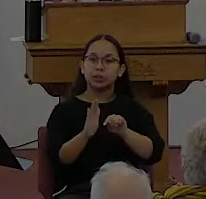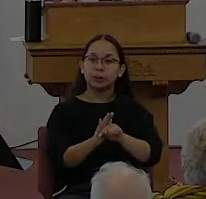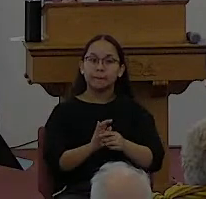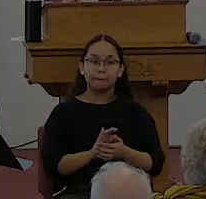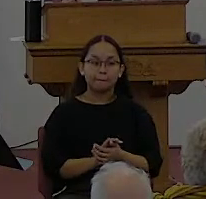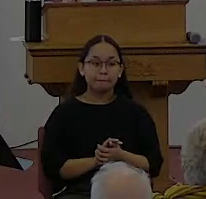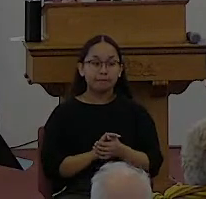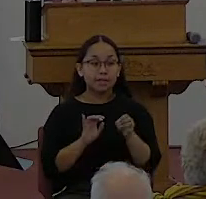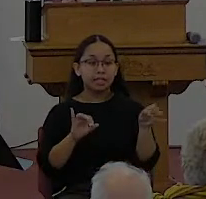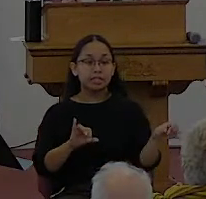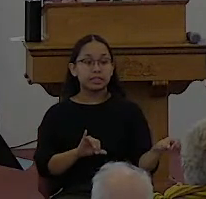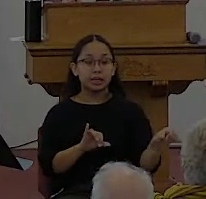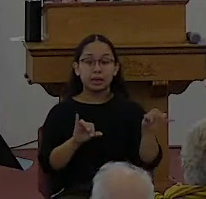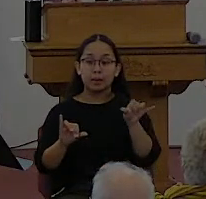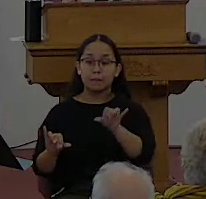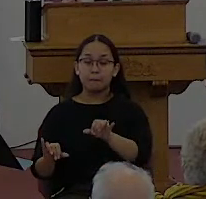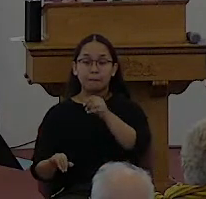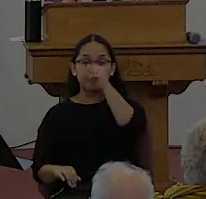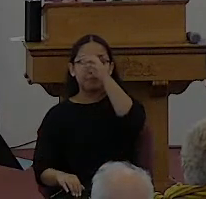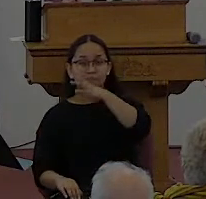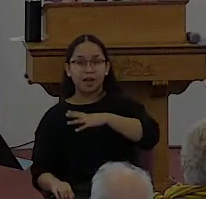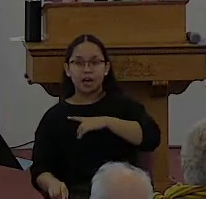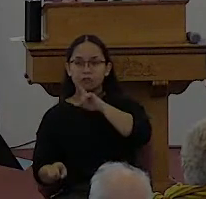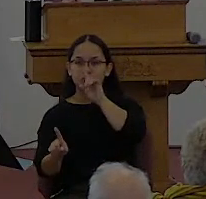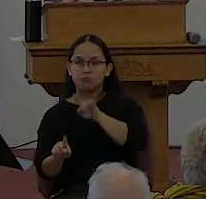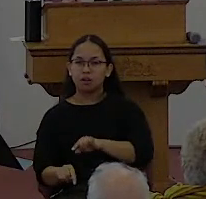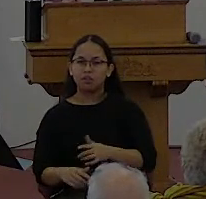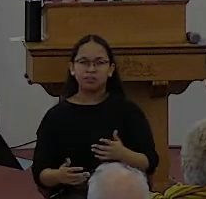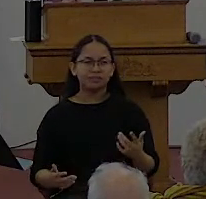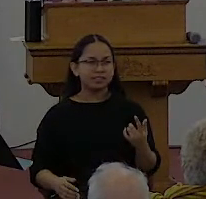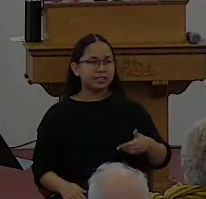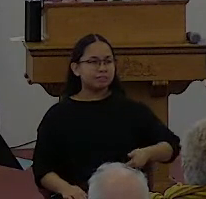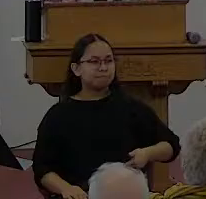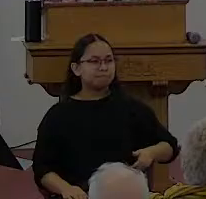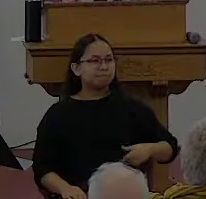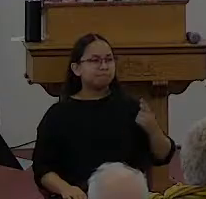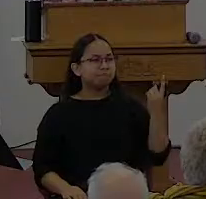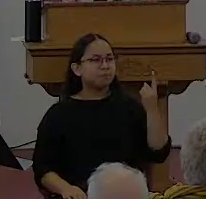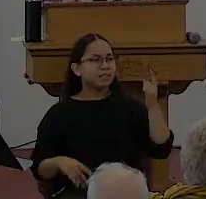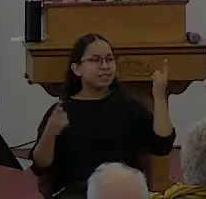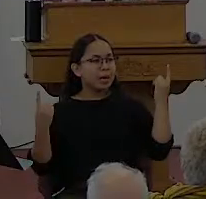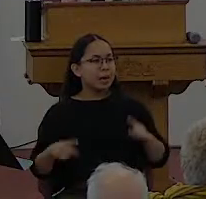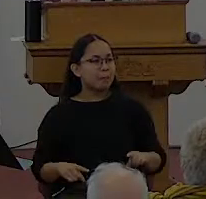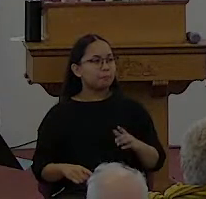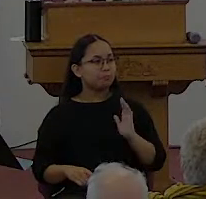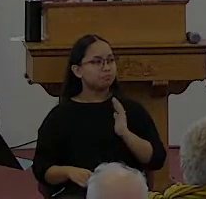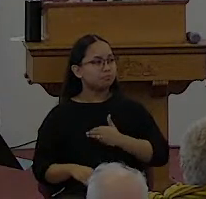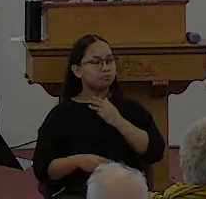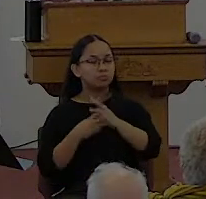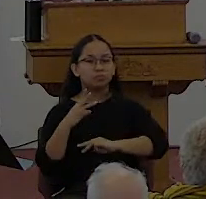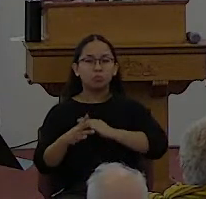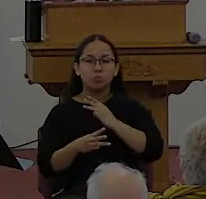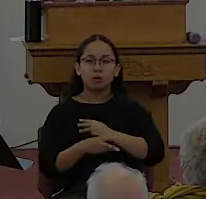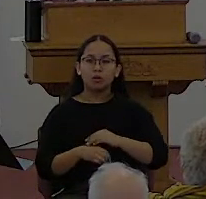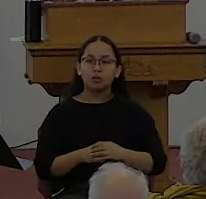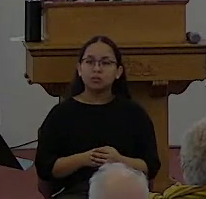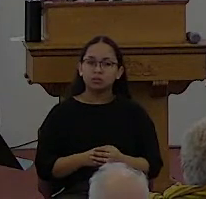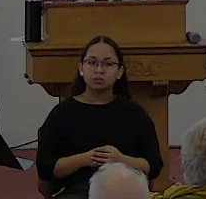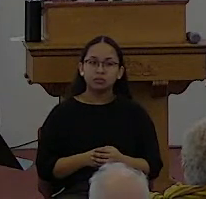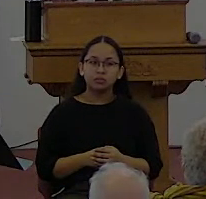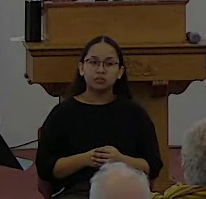are responding. Something is happening in our world. The masses of people